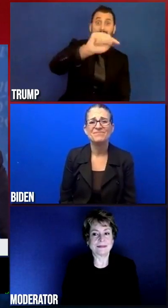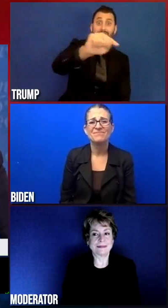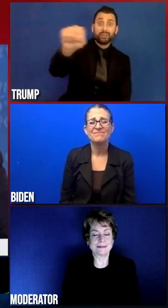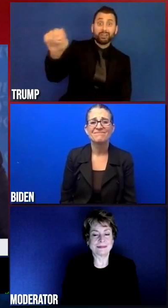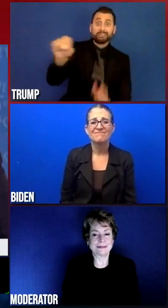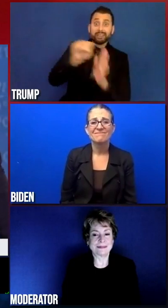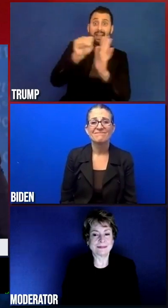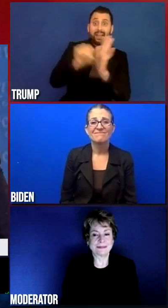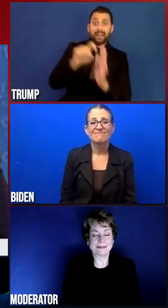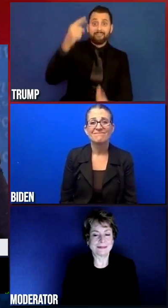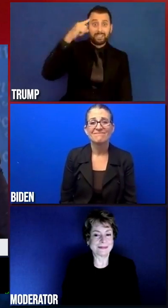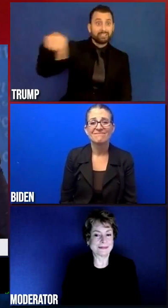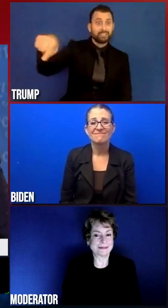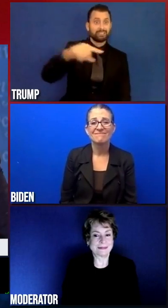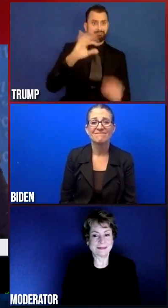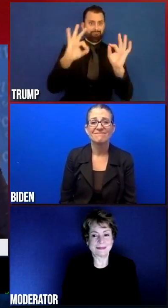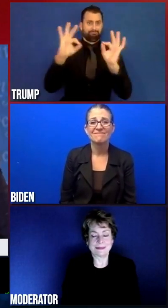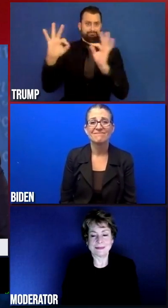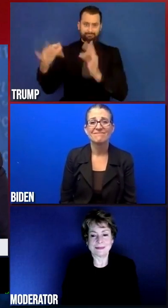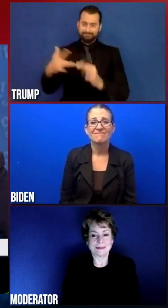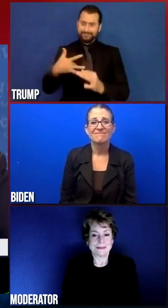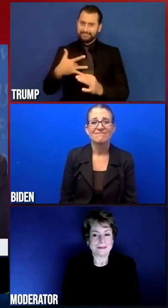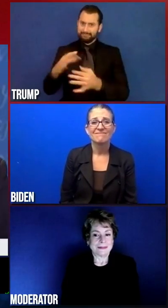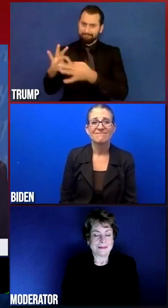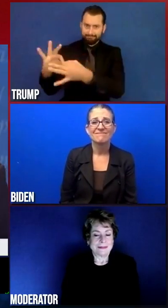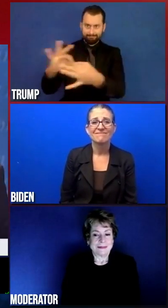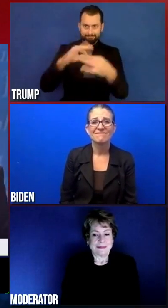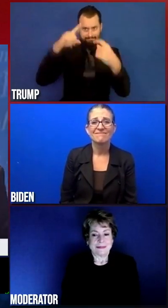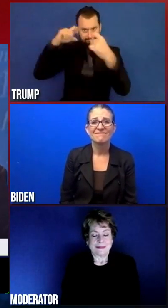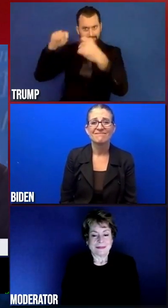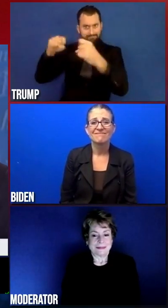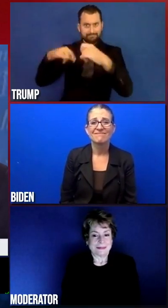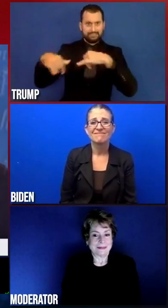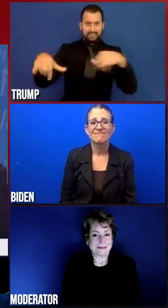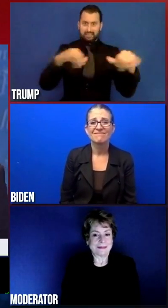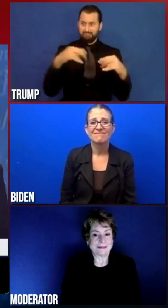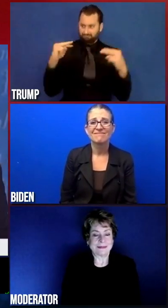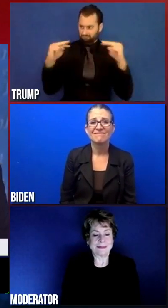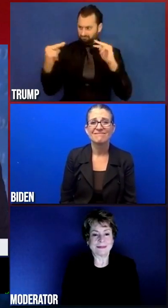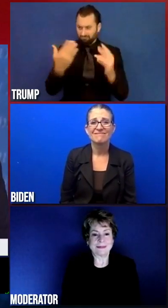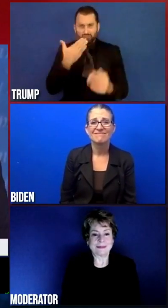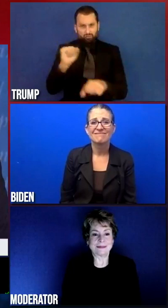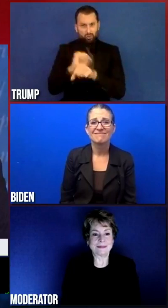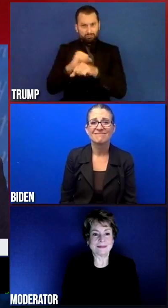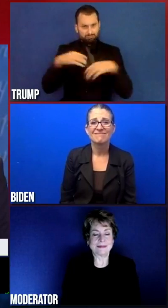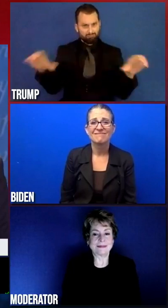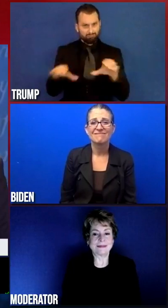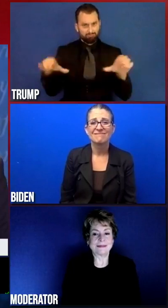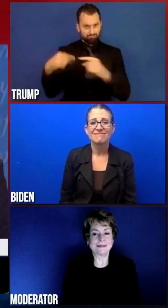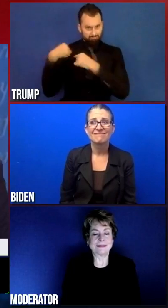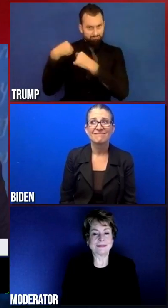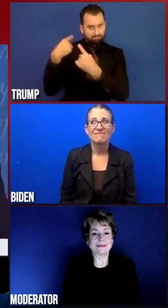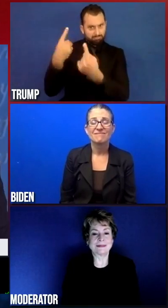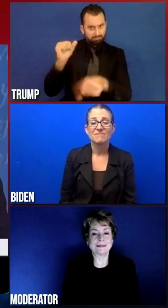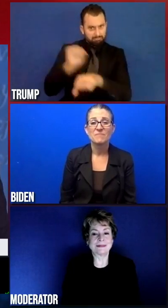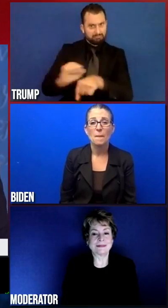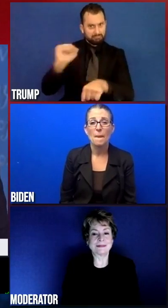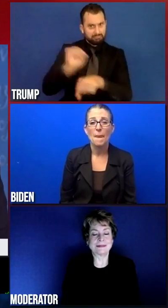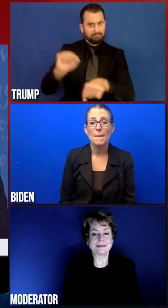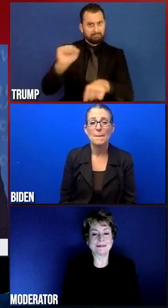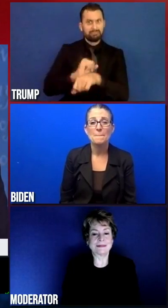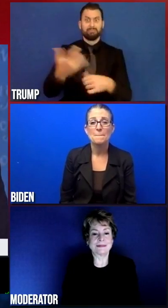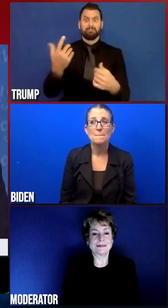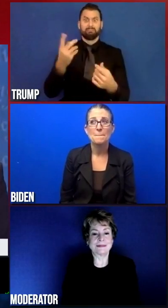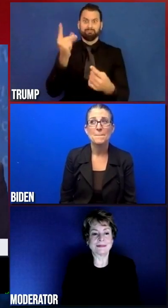a phenomenal job. We did. We got the gowns. We got the masks. We made the ventilators. You wouldn't have made ventilators. And now we're weeks